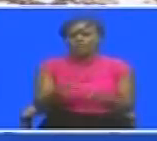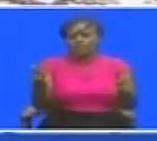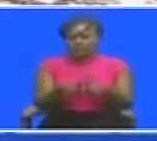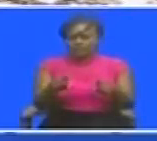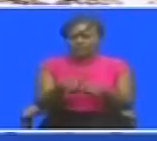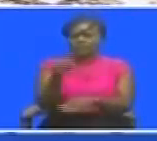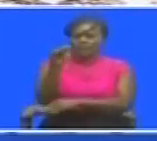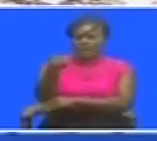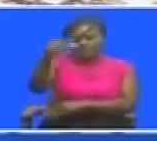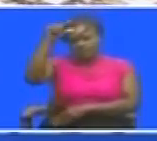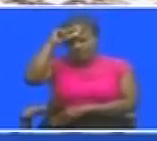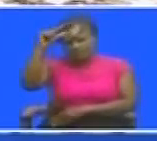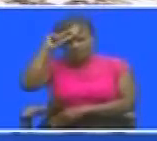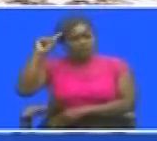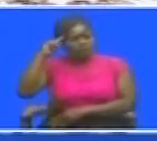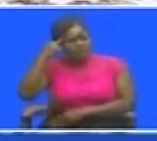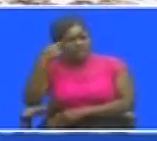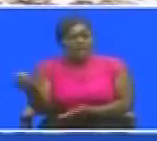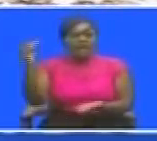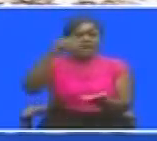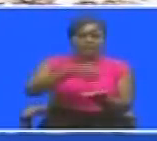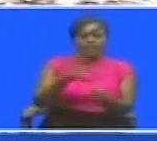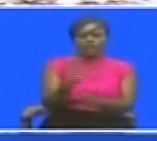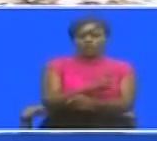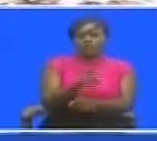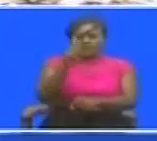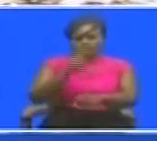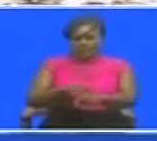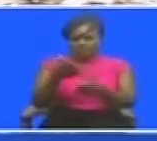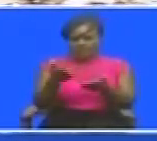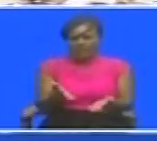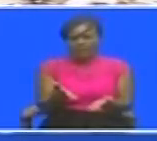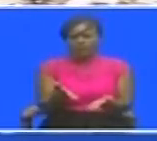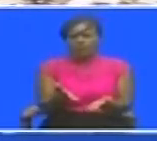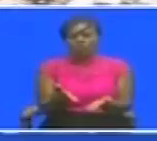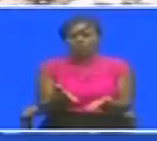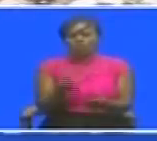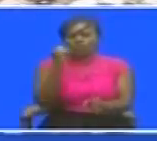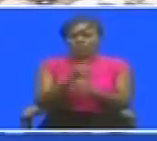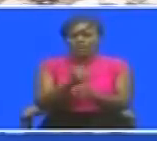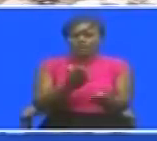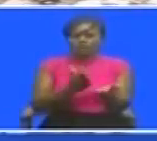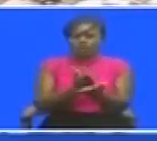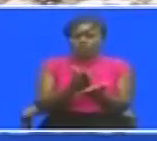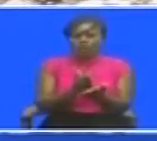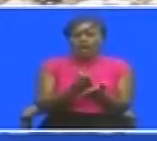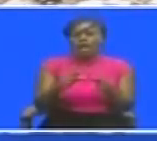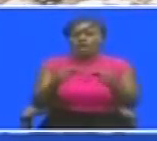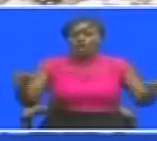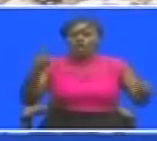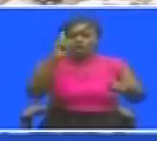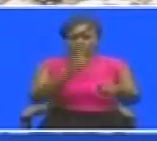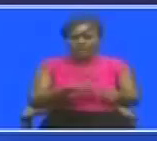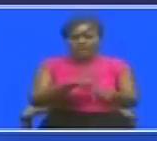is now calling on the government to rethink its expenditure strategy, saying it was time to trim the fat in order to ensure the long-term sustainability of the country's